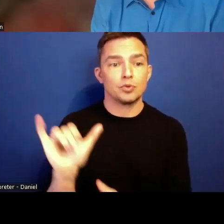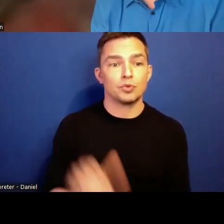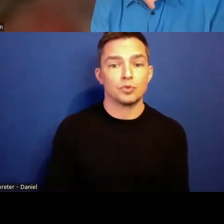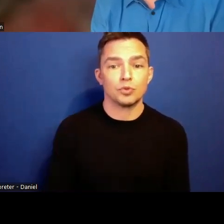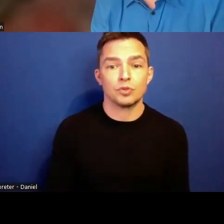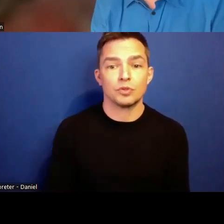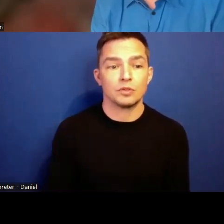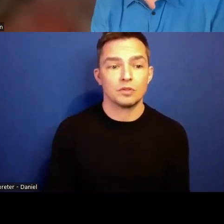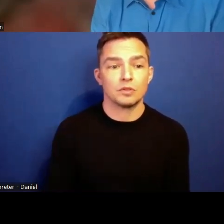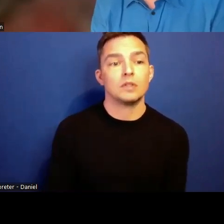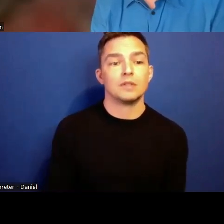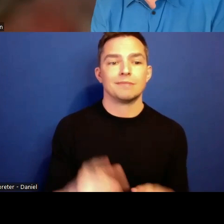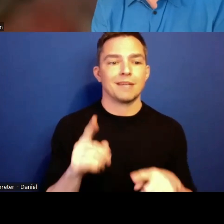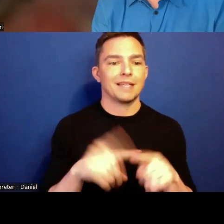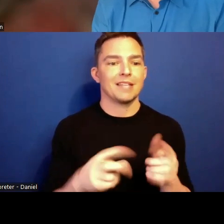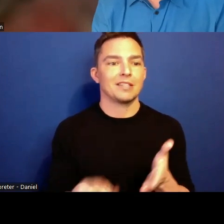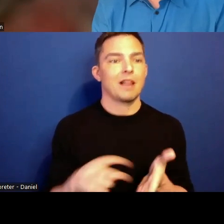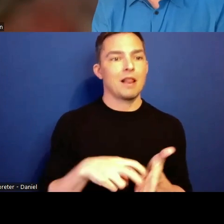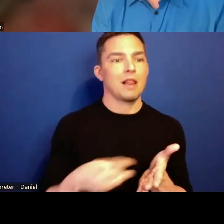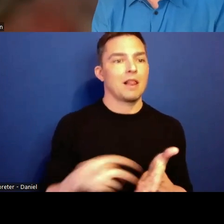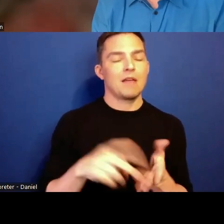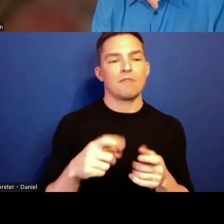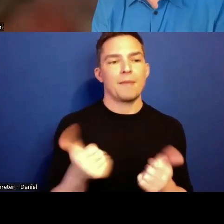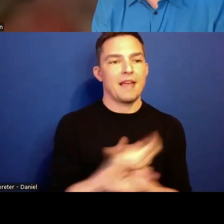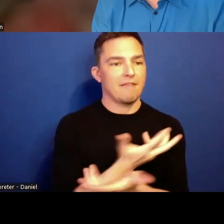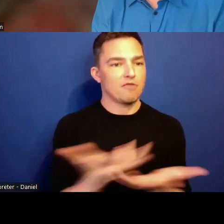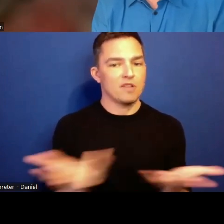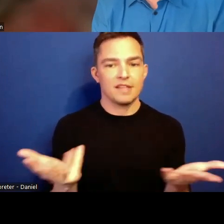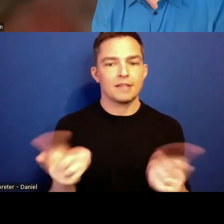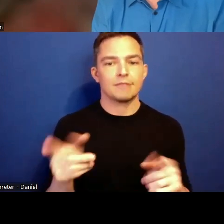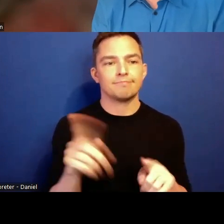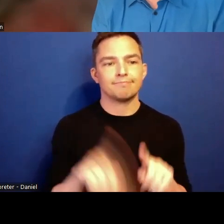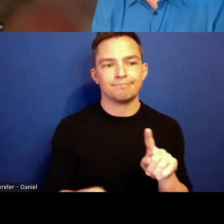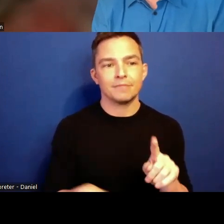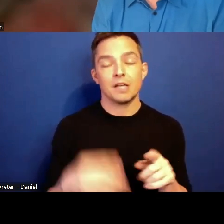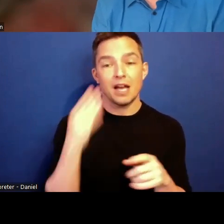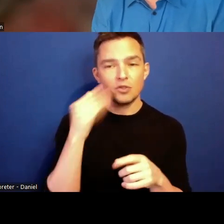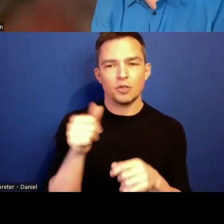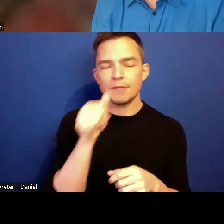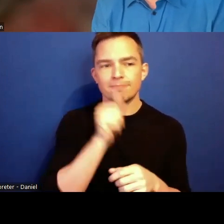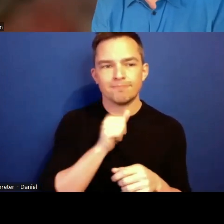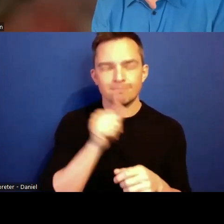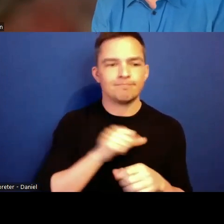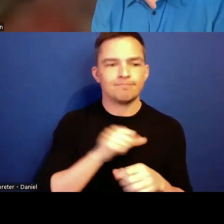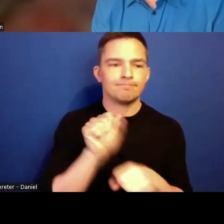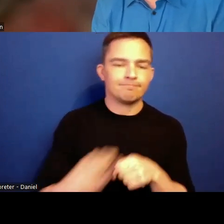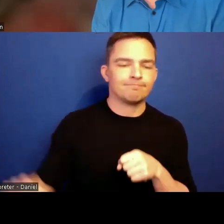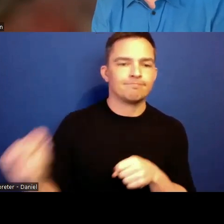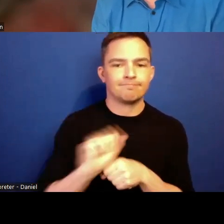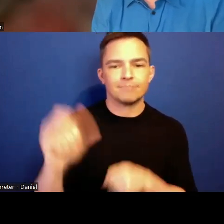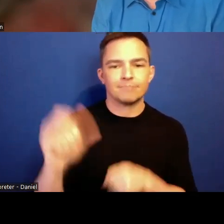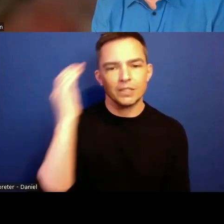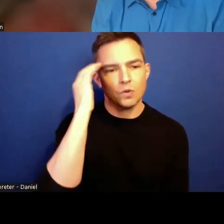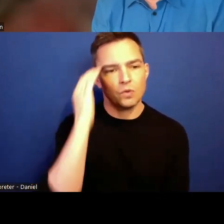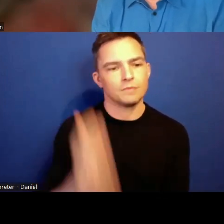He can't just rebound from everything. I know you've been grinding. Let's go, let's go, let's go.